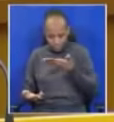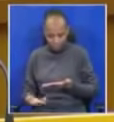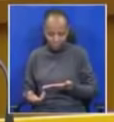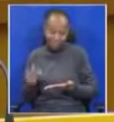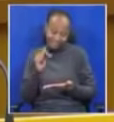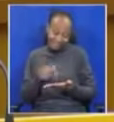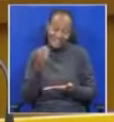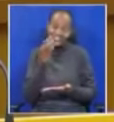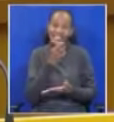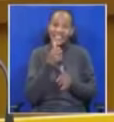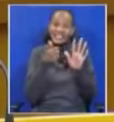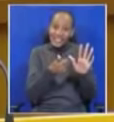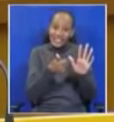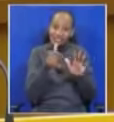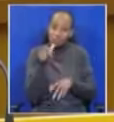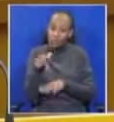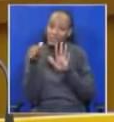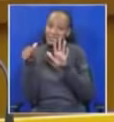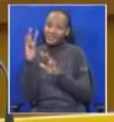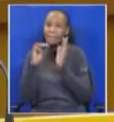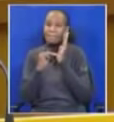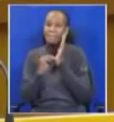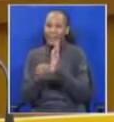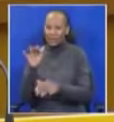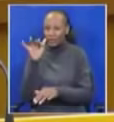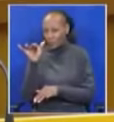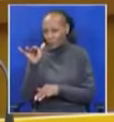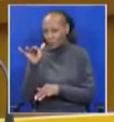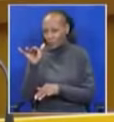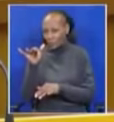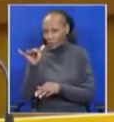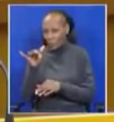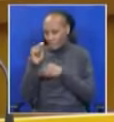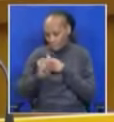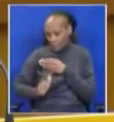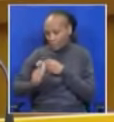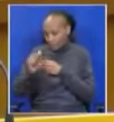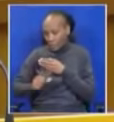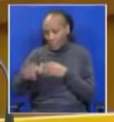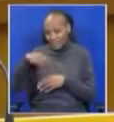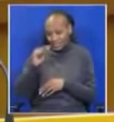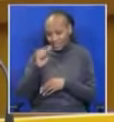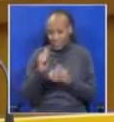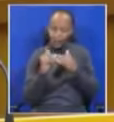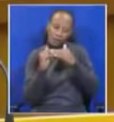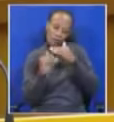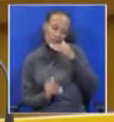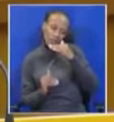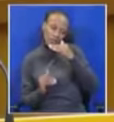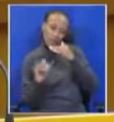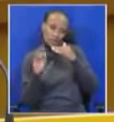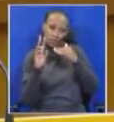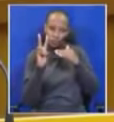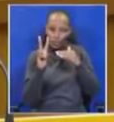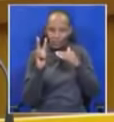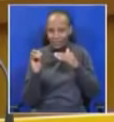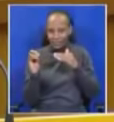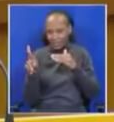people in South Africa who earn on a monthly basis less than 20 rand an